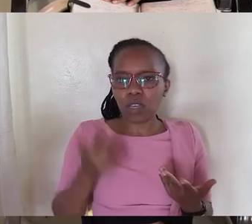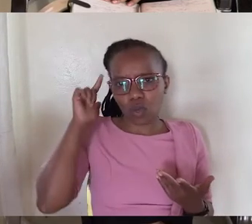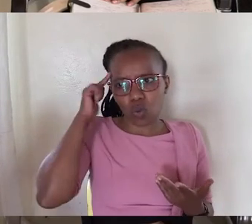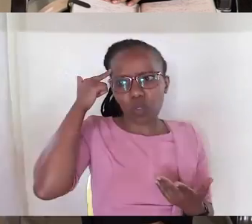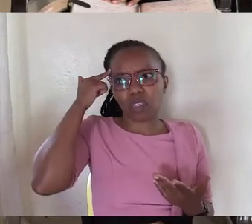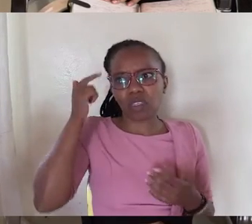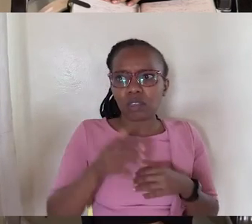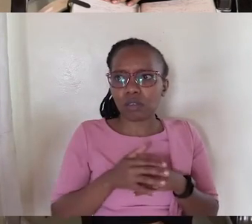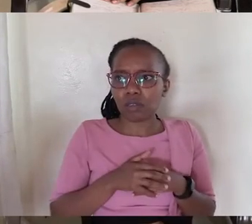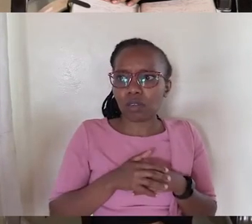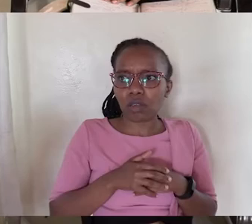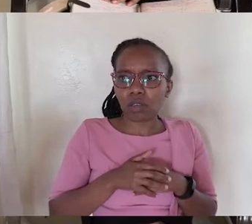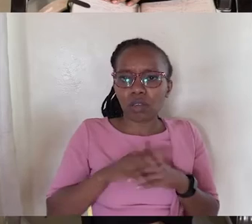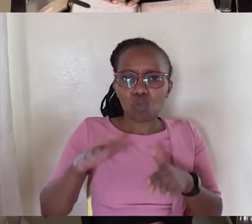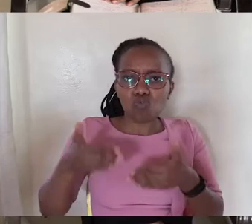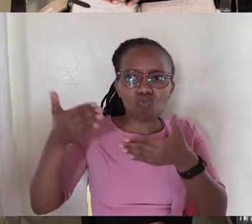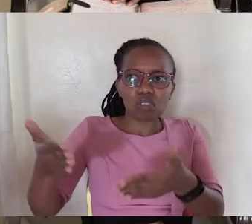to give